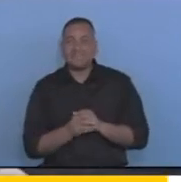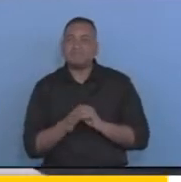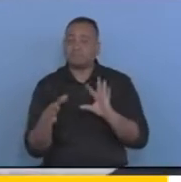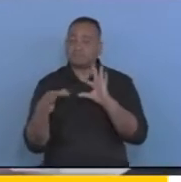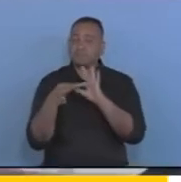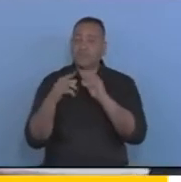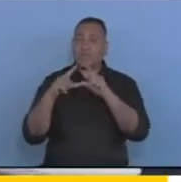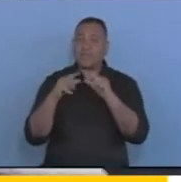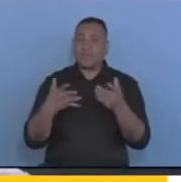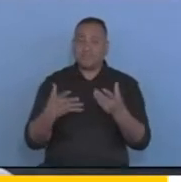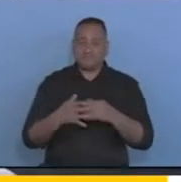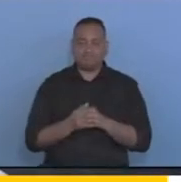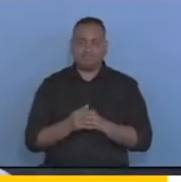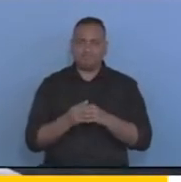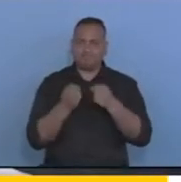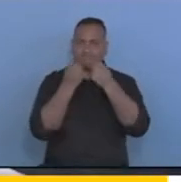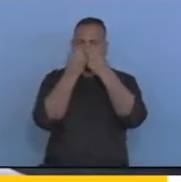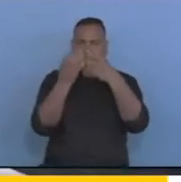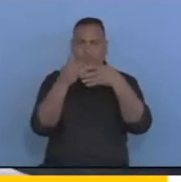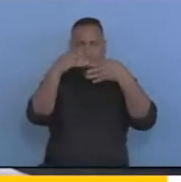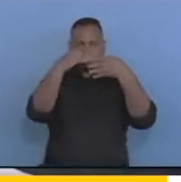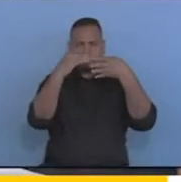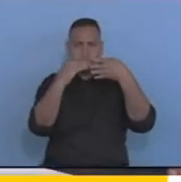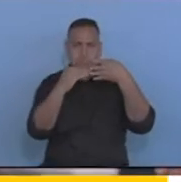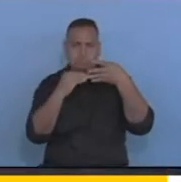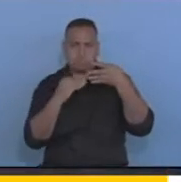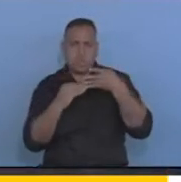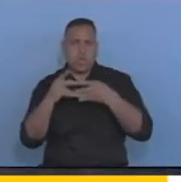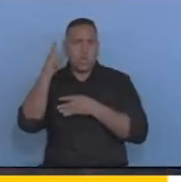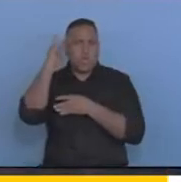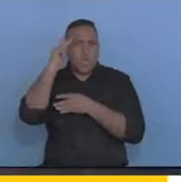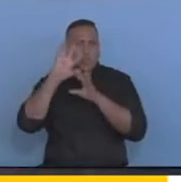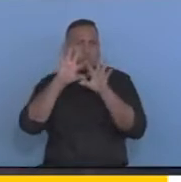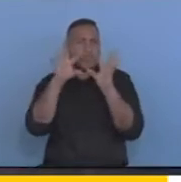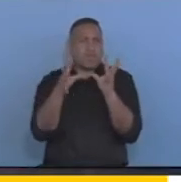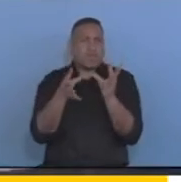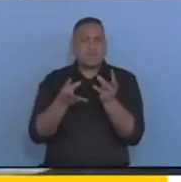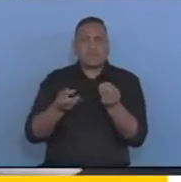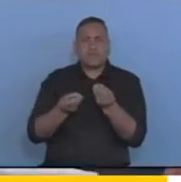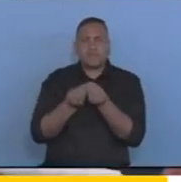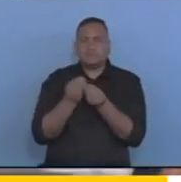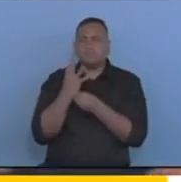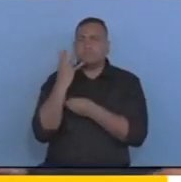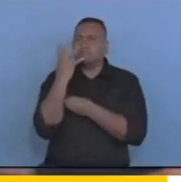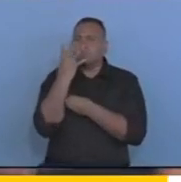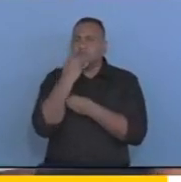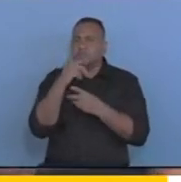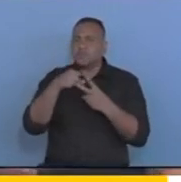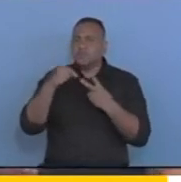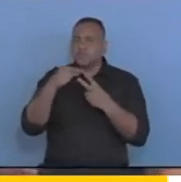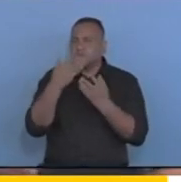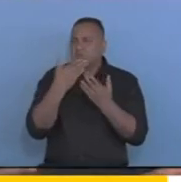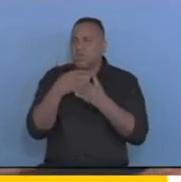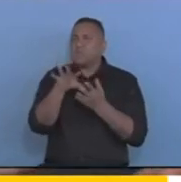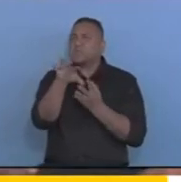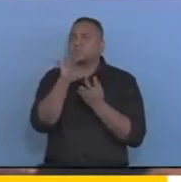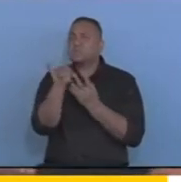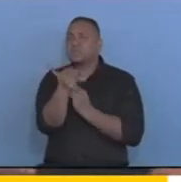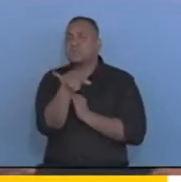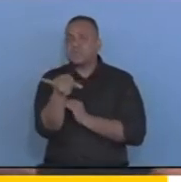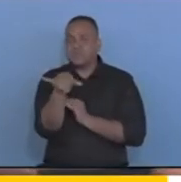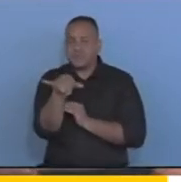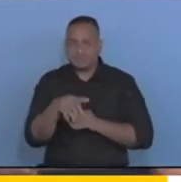bring you all the news, all the knowledge, and of course, the amazing choice that you have when it comes to making Northlink your